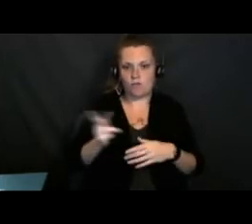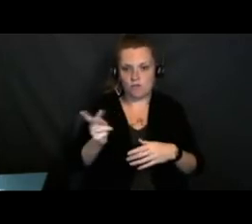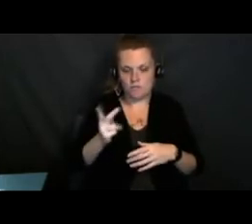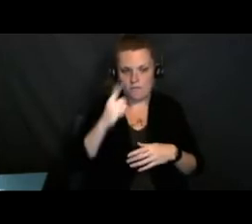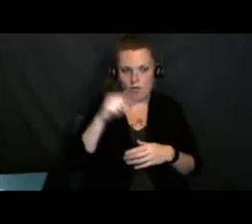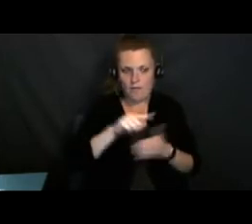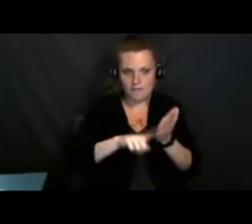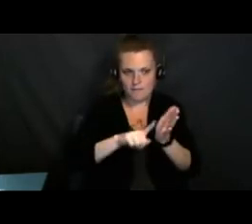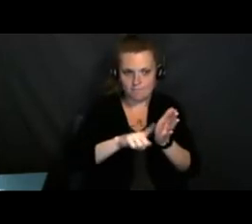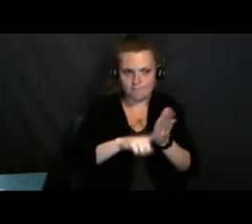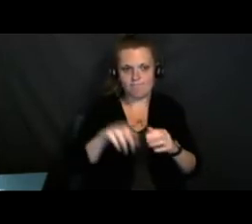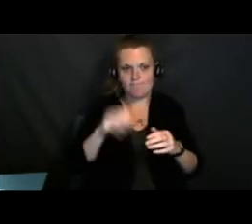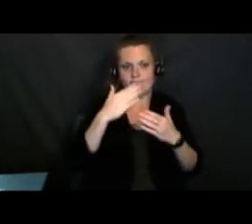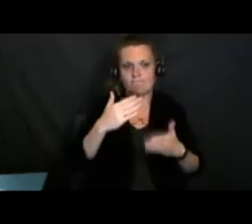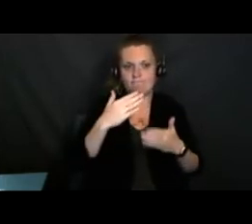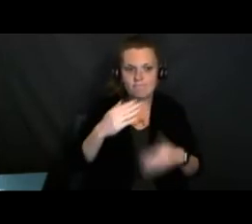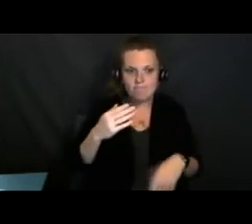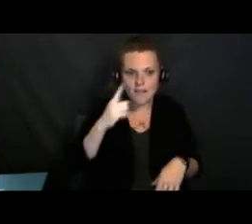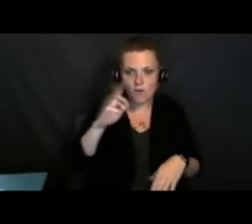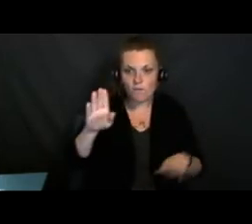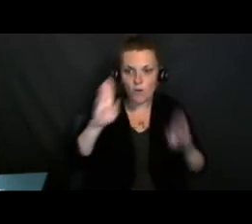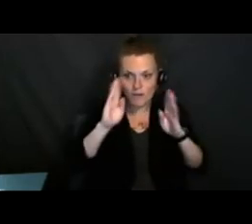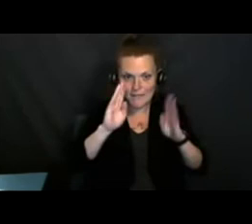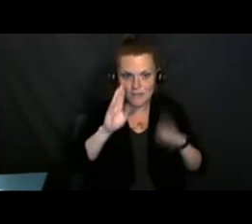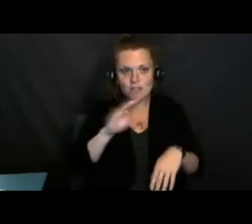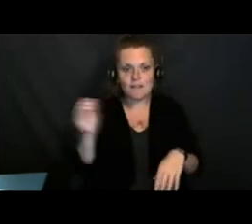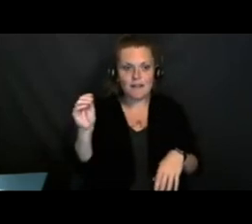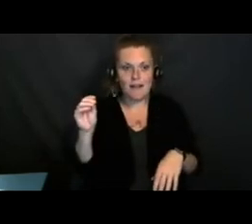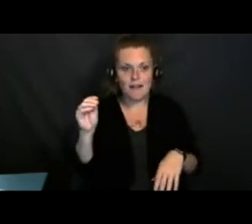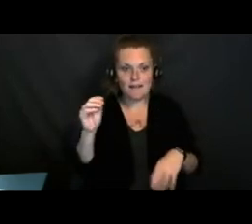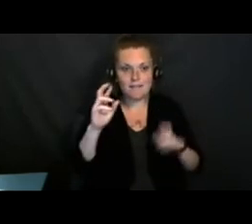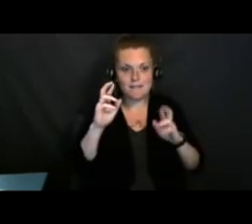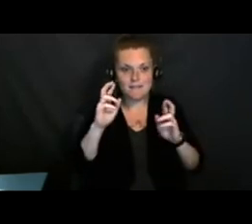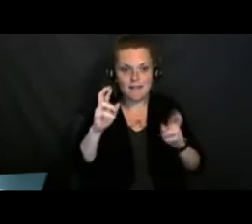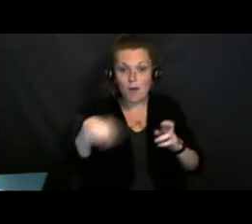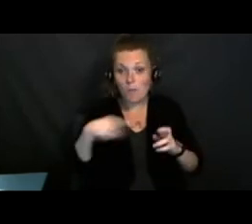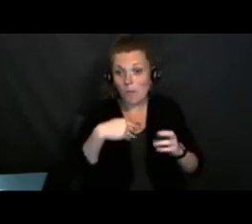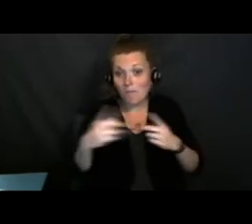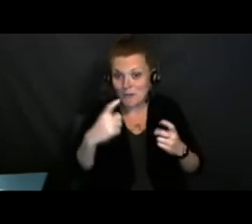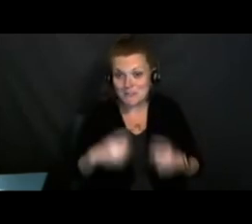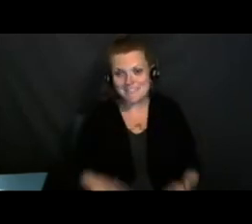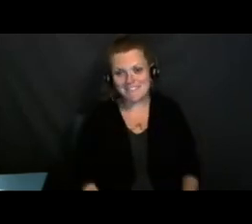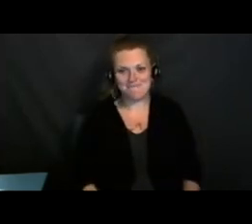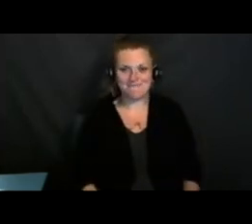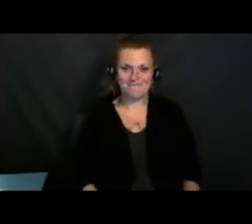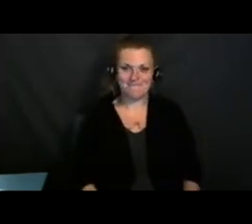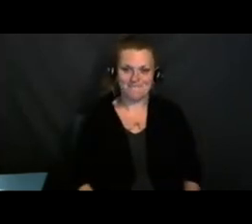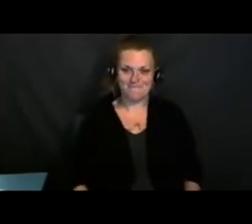and thank you for your attention. And I hope you have questions.